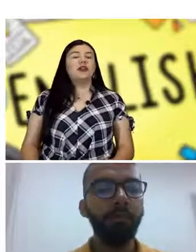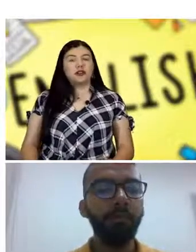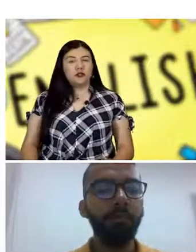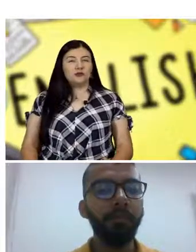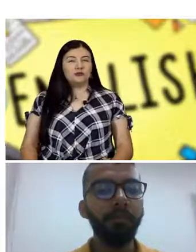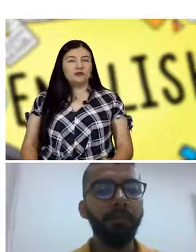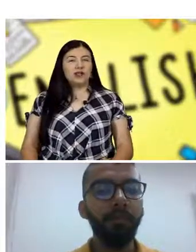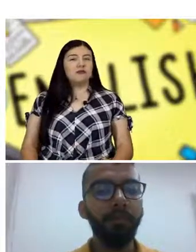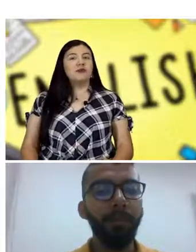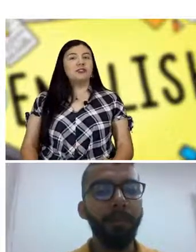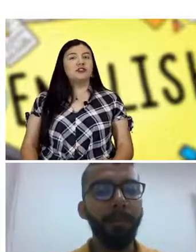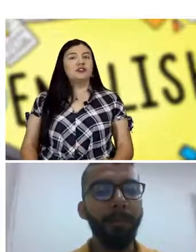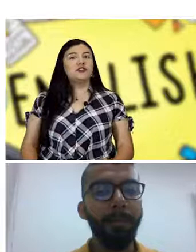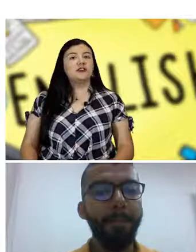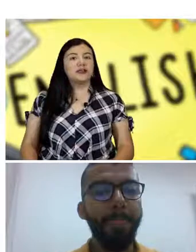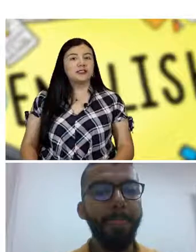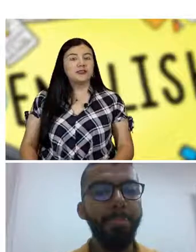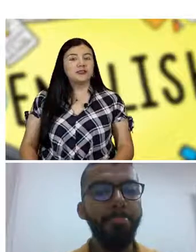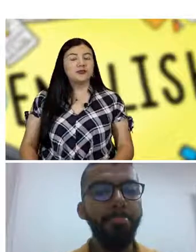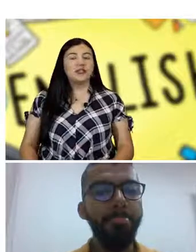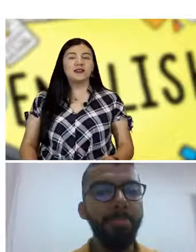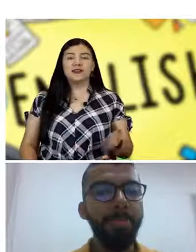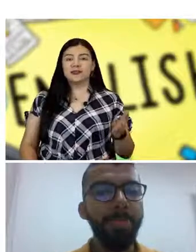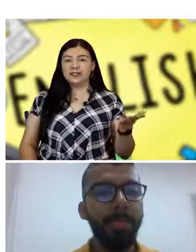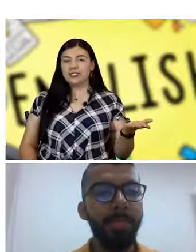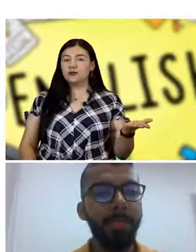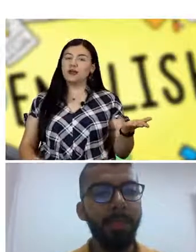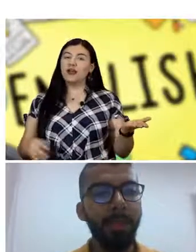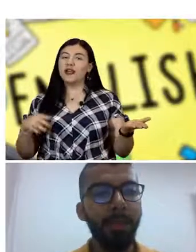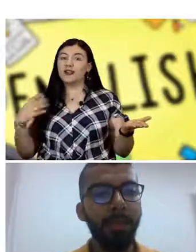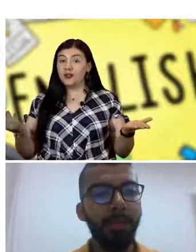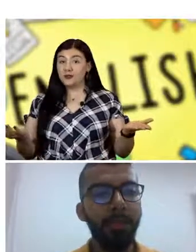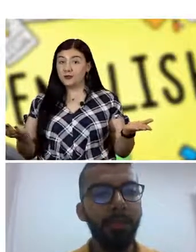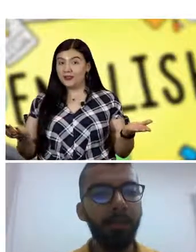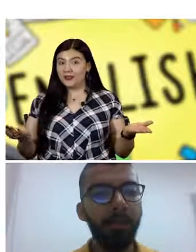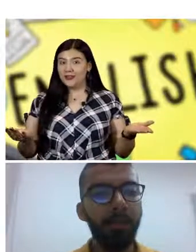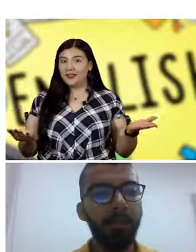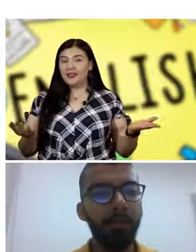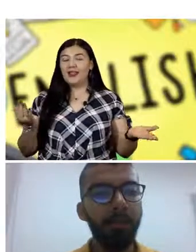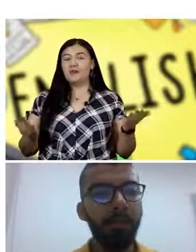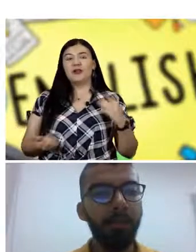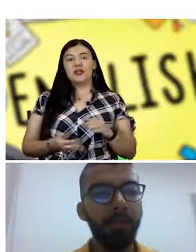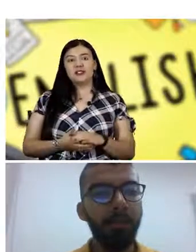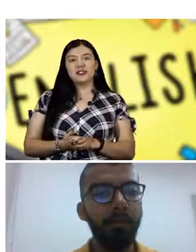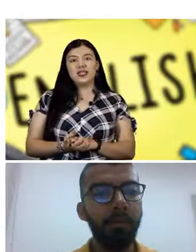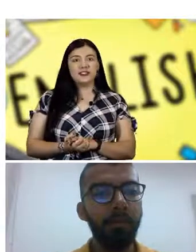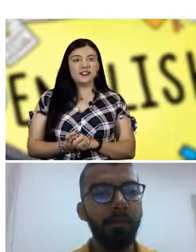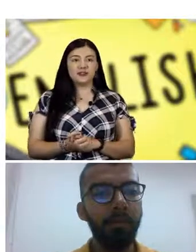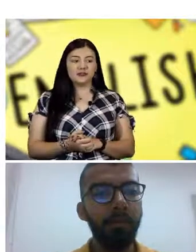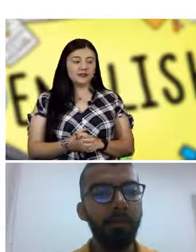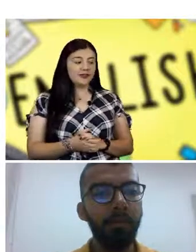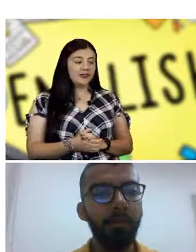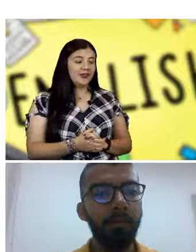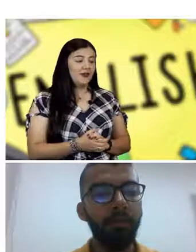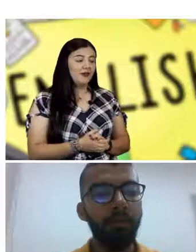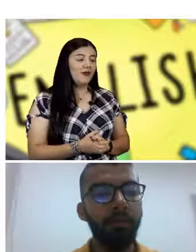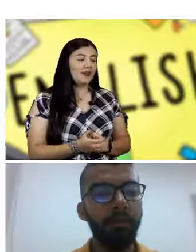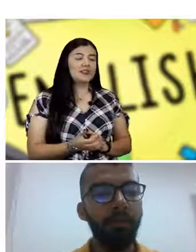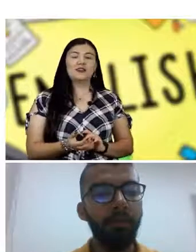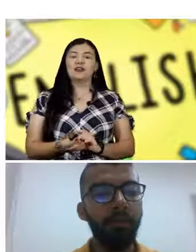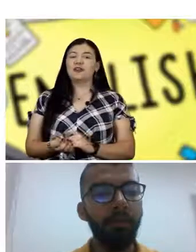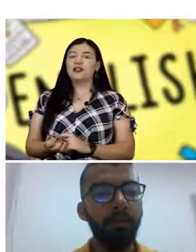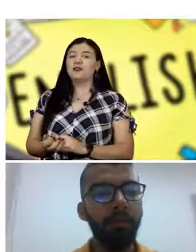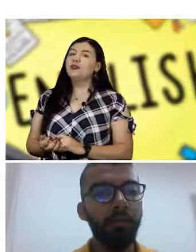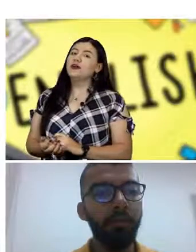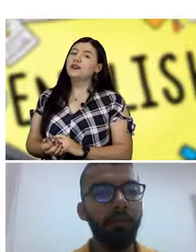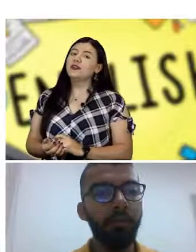going to give you a clue. I mentioned a difference between this word and another one in pronunciation. What